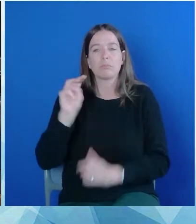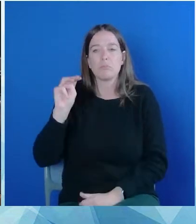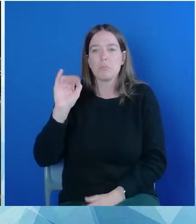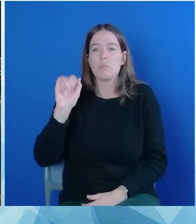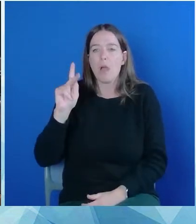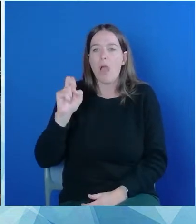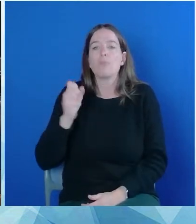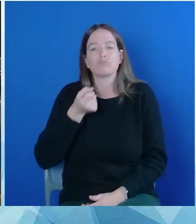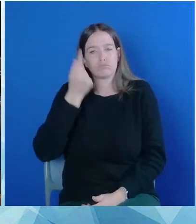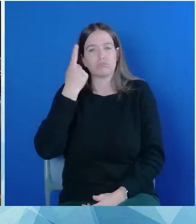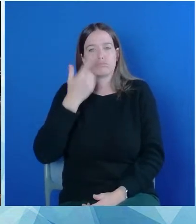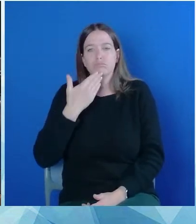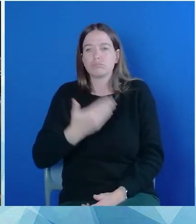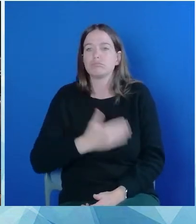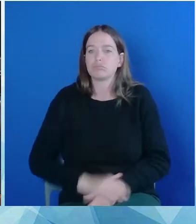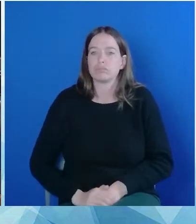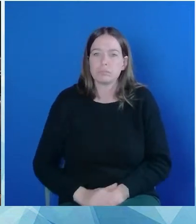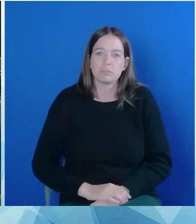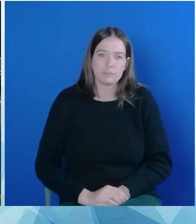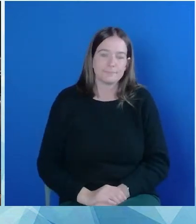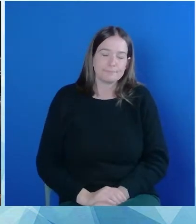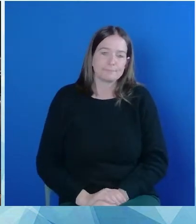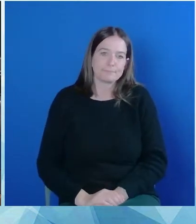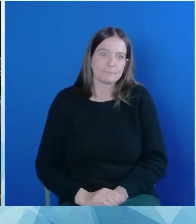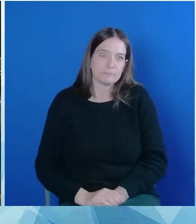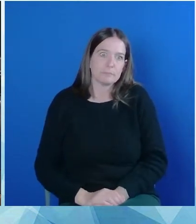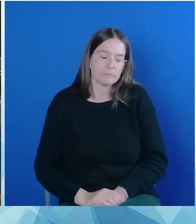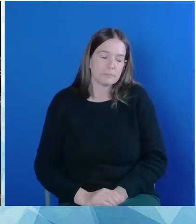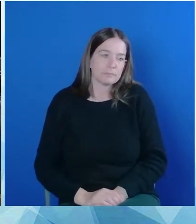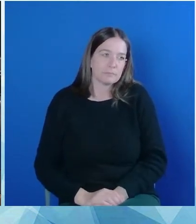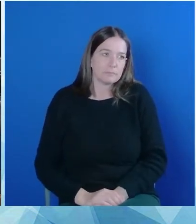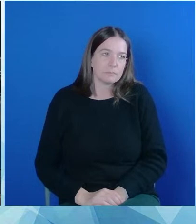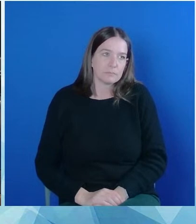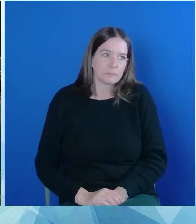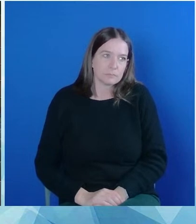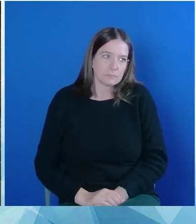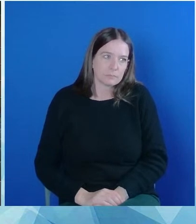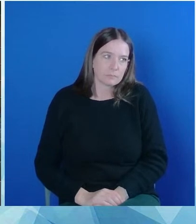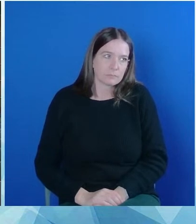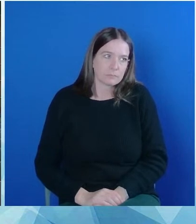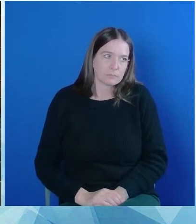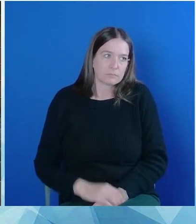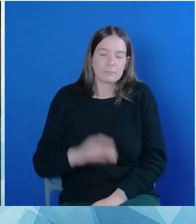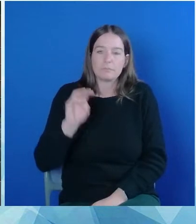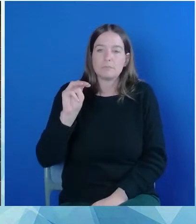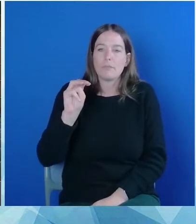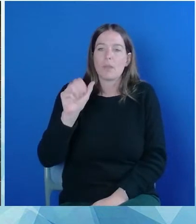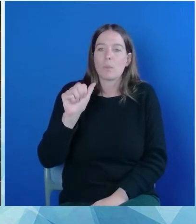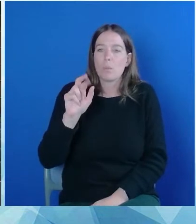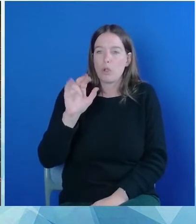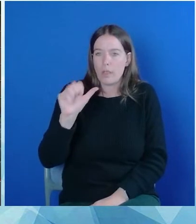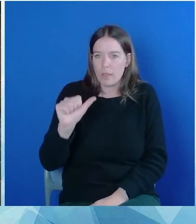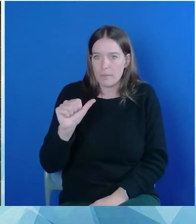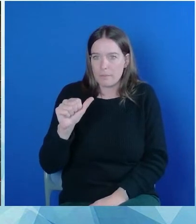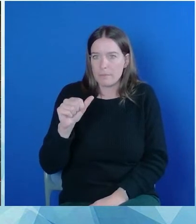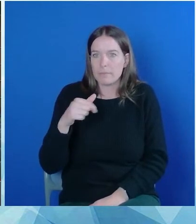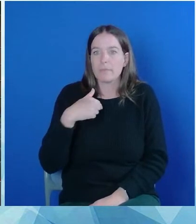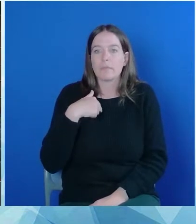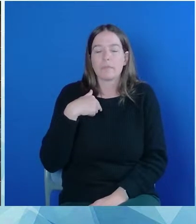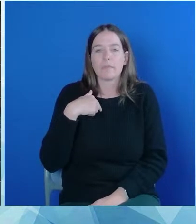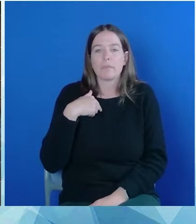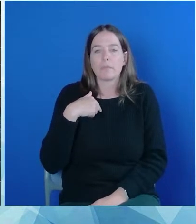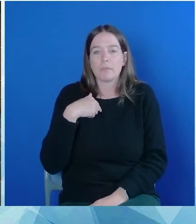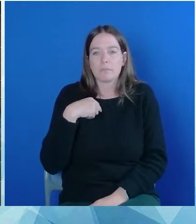Any? Maria. So, Maria. I would just also like to, a member of the